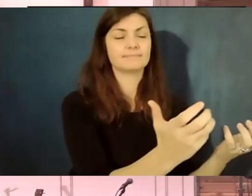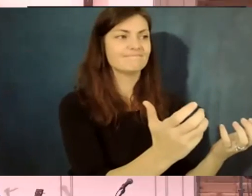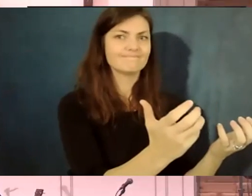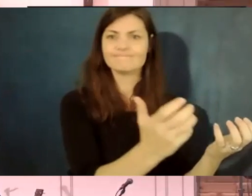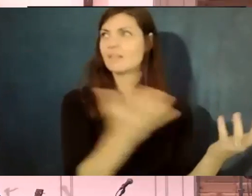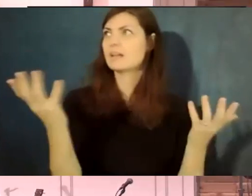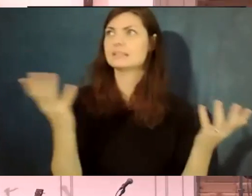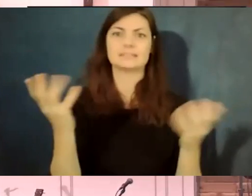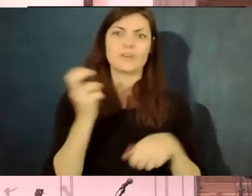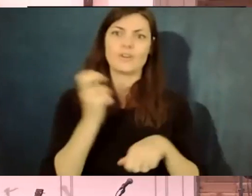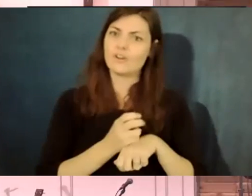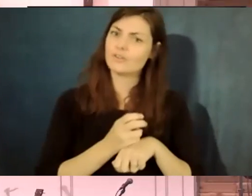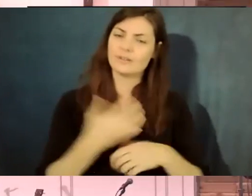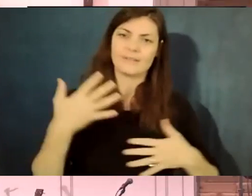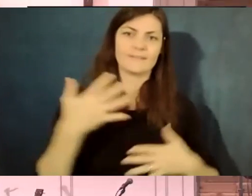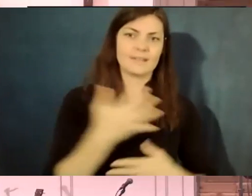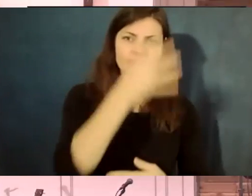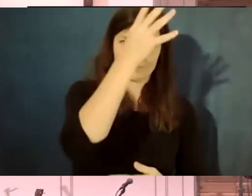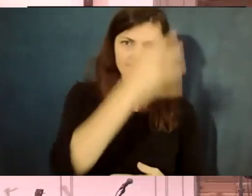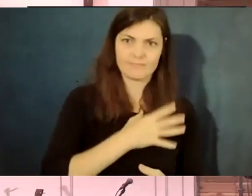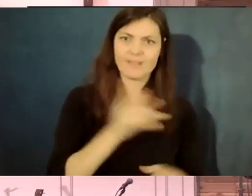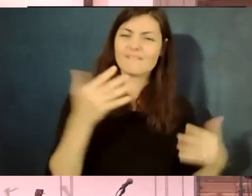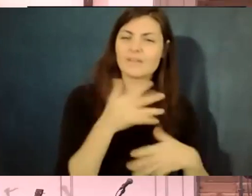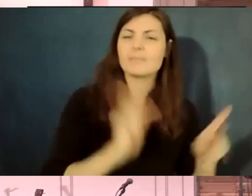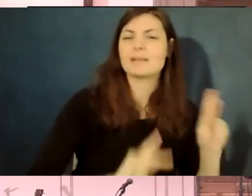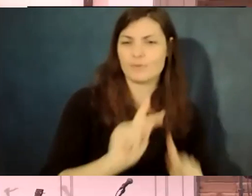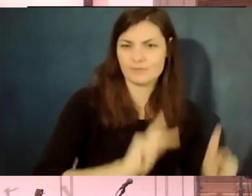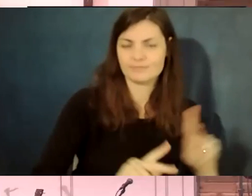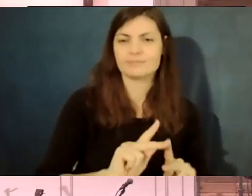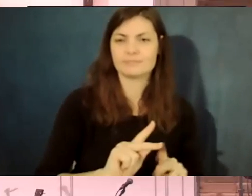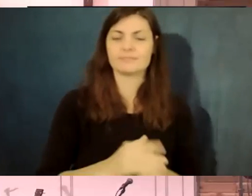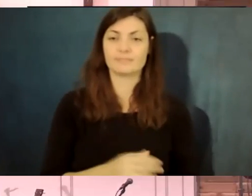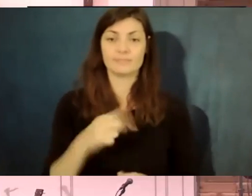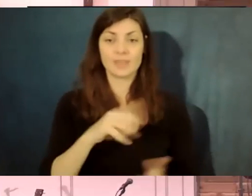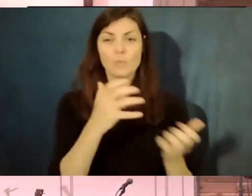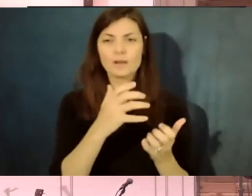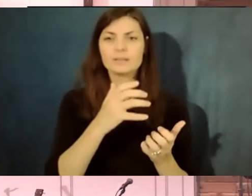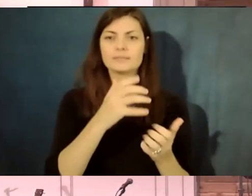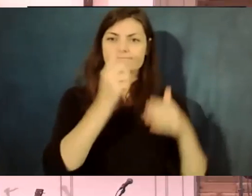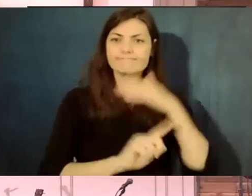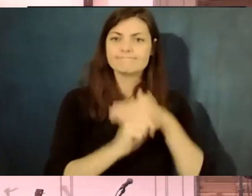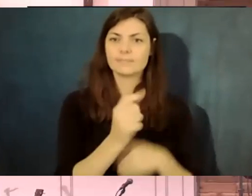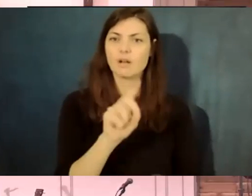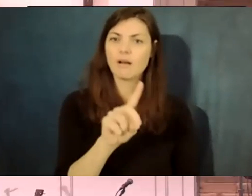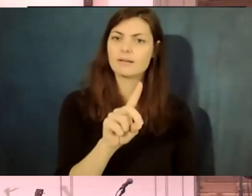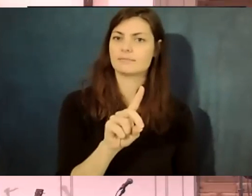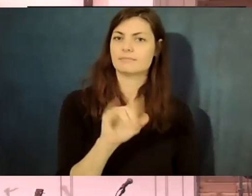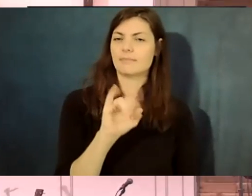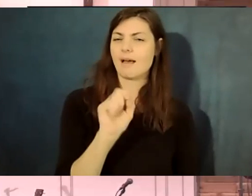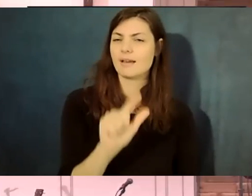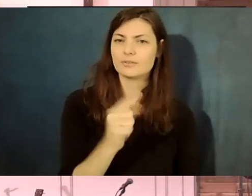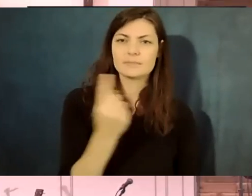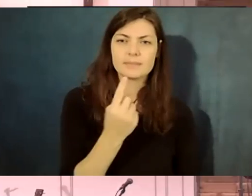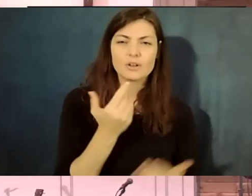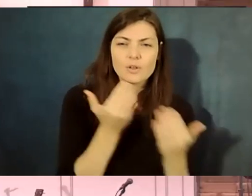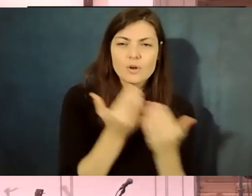The fear of man. They wanted a God up close, an idol. An